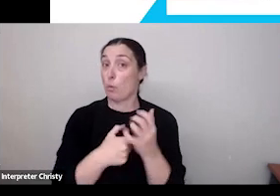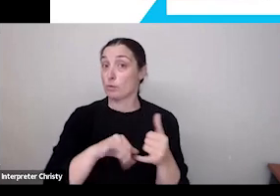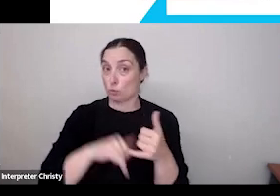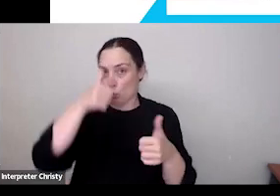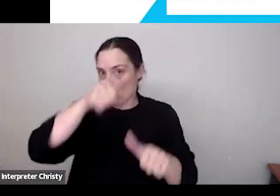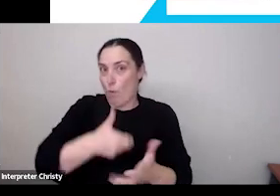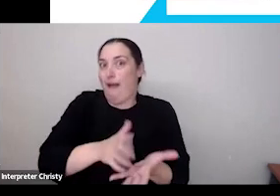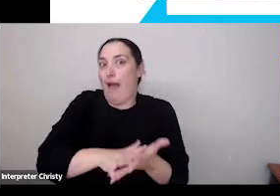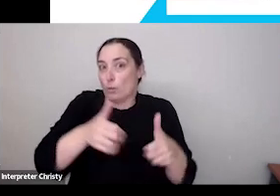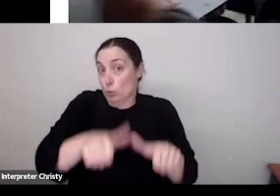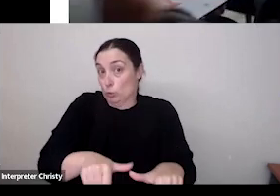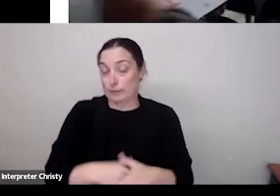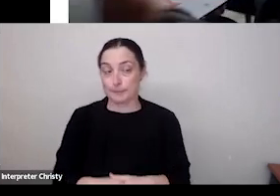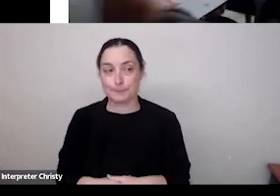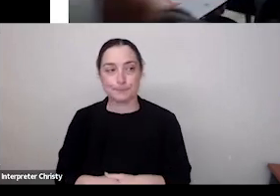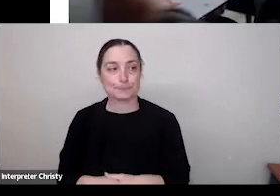tools. Next slide.